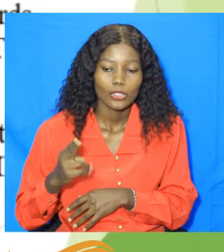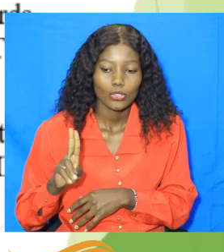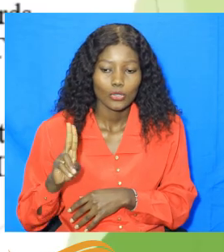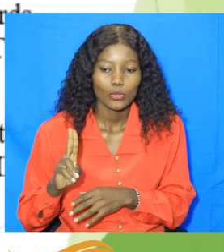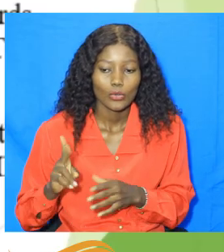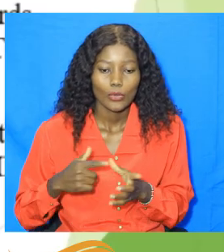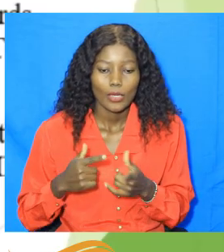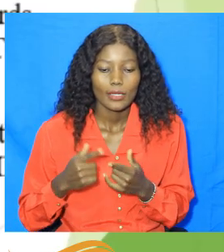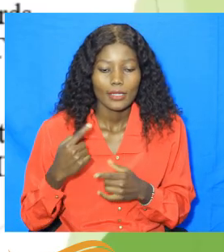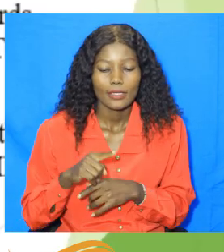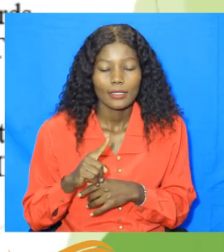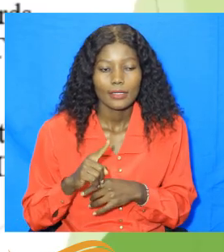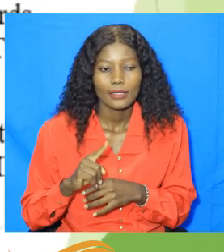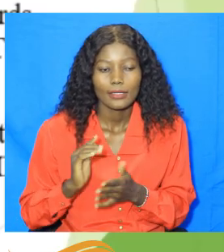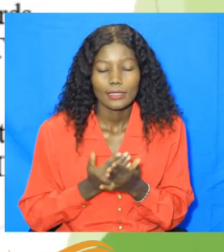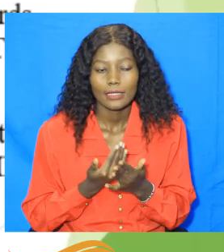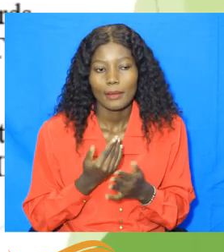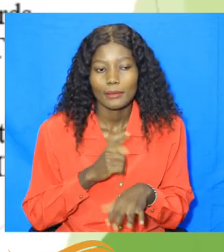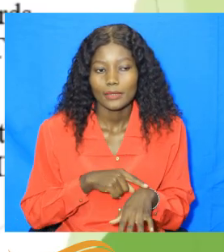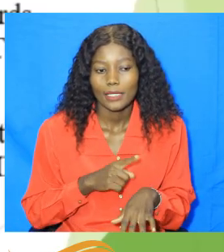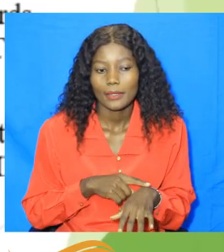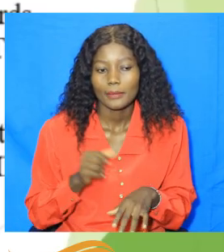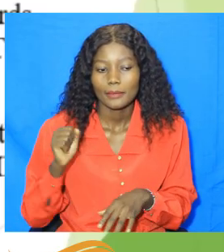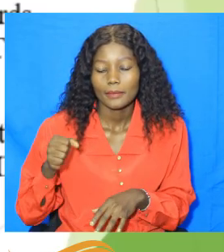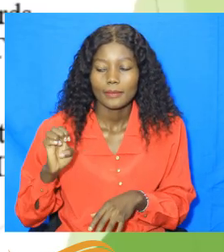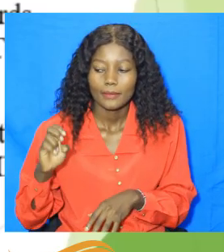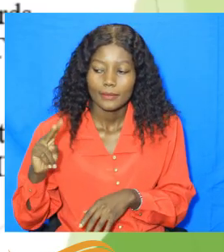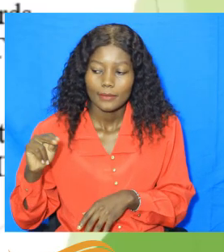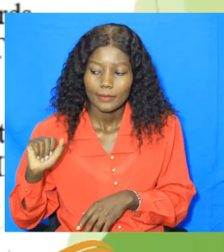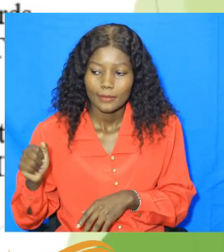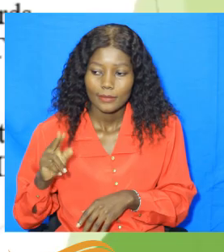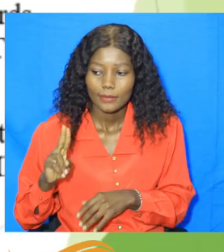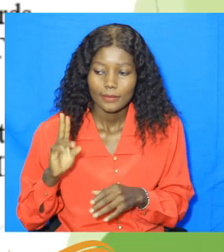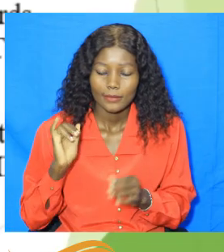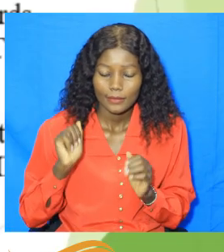are instances where censure can be removed,